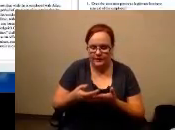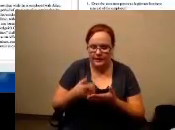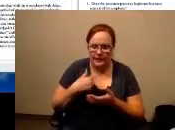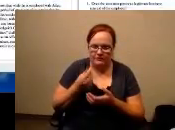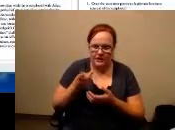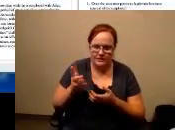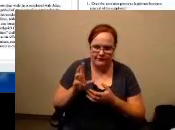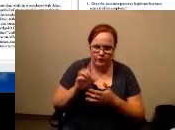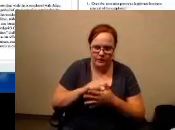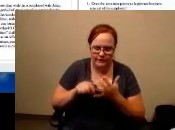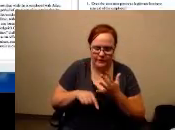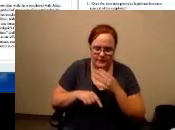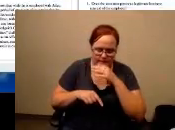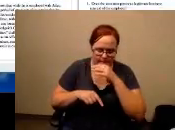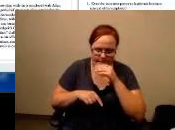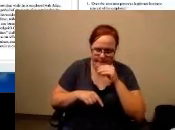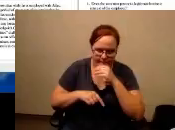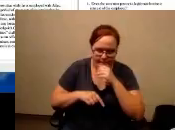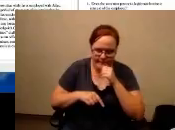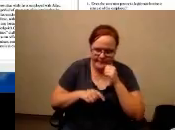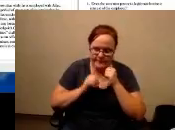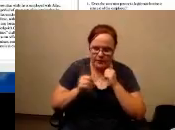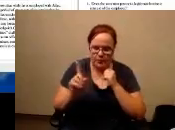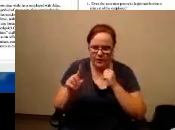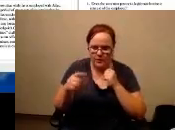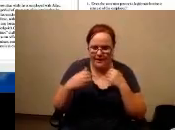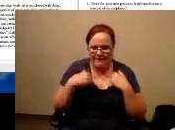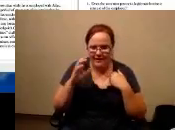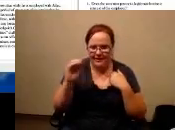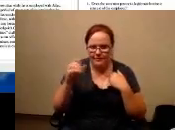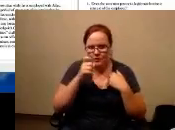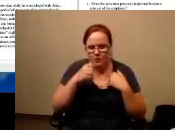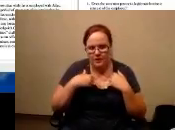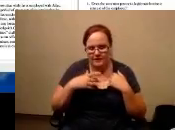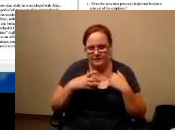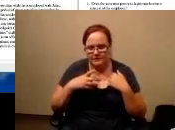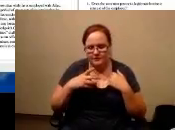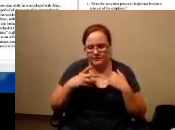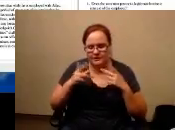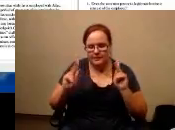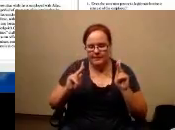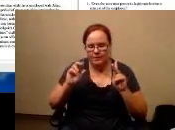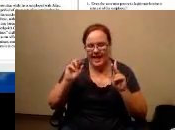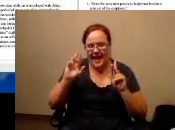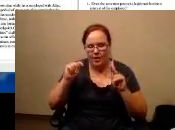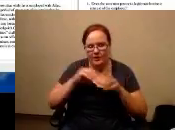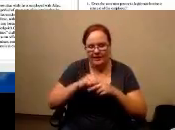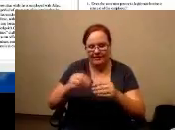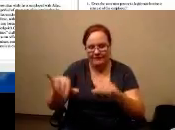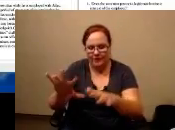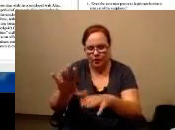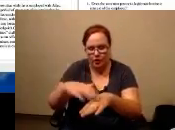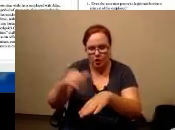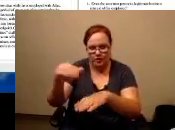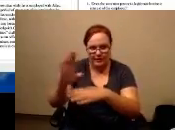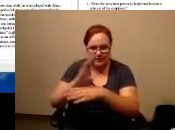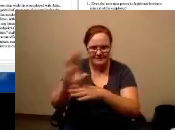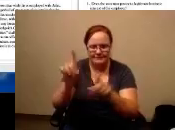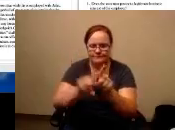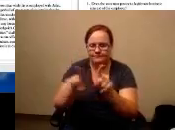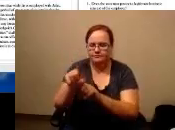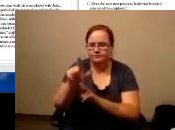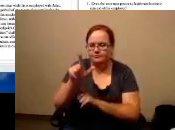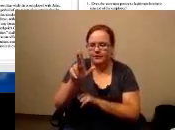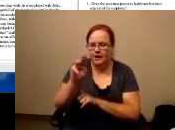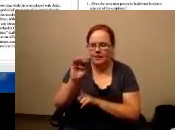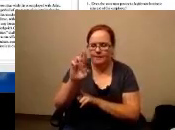these, is when you have a company that has salespeople out in the field, they're calling on businesses like lumber yards, let's say in